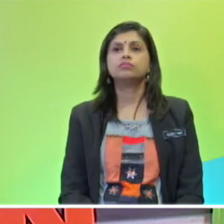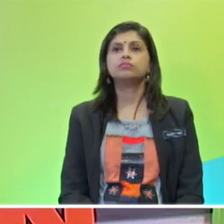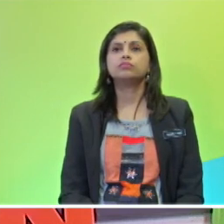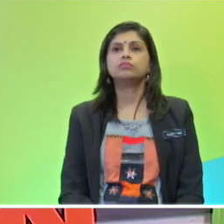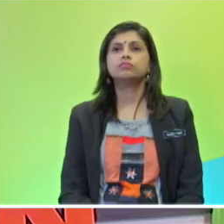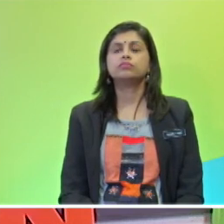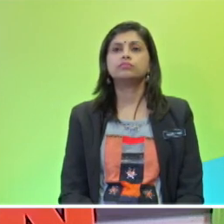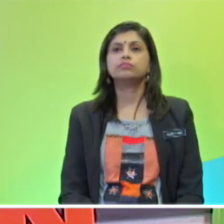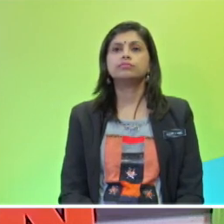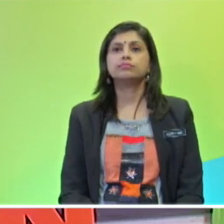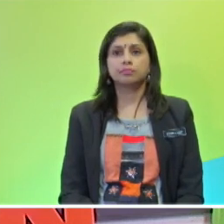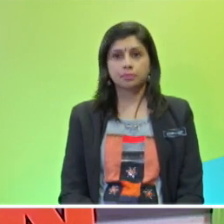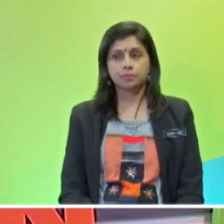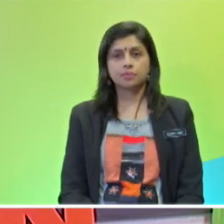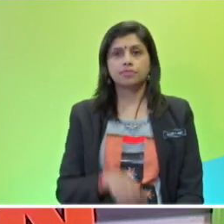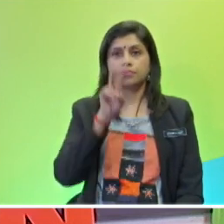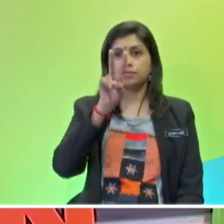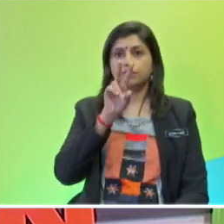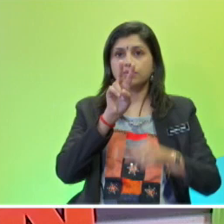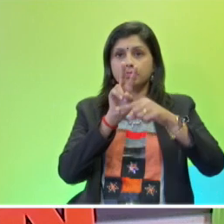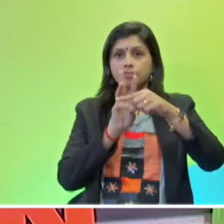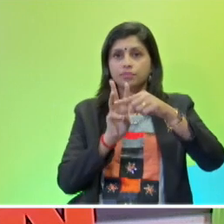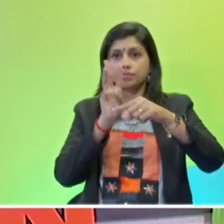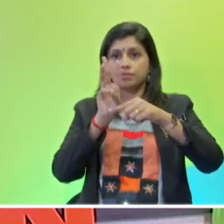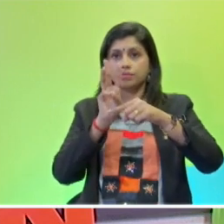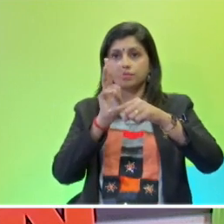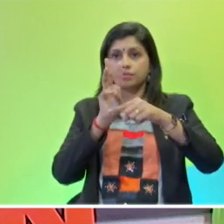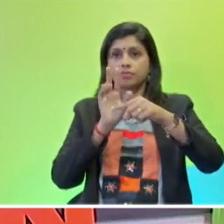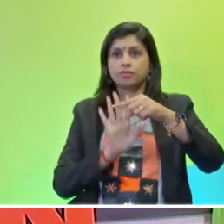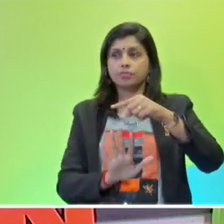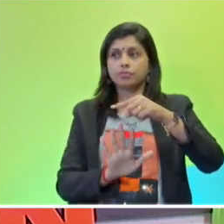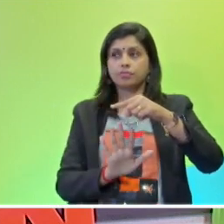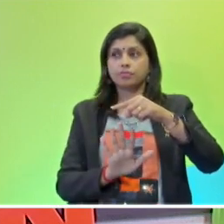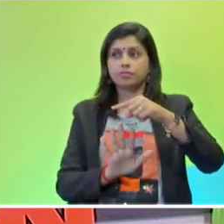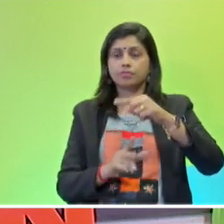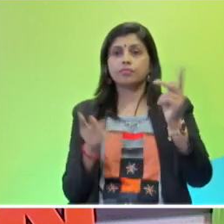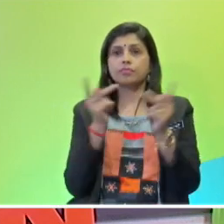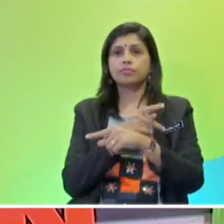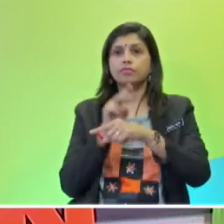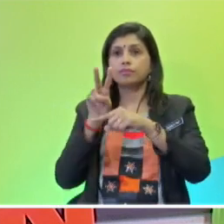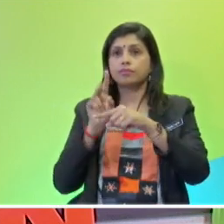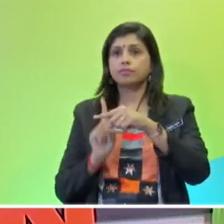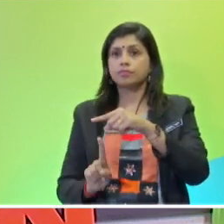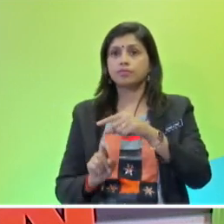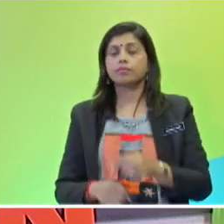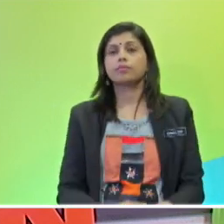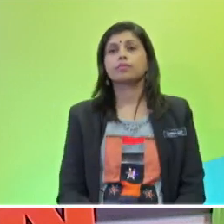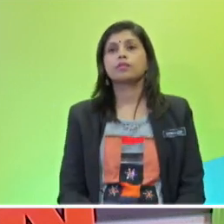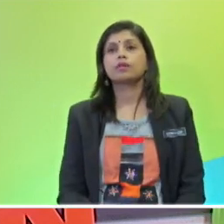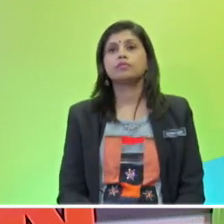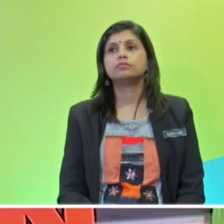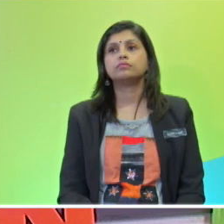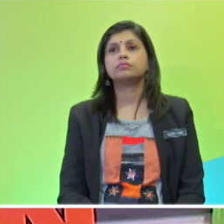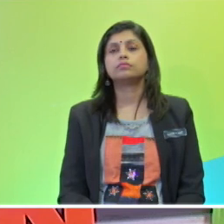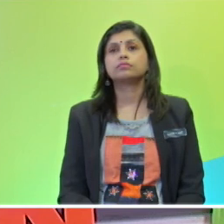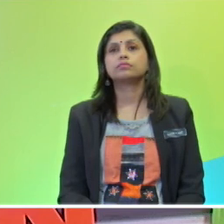5 milliliter times by 2 over 1. Yeah. Okay, you got it? Yes. Okay, it doesn't look complicated, right? No. Okay, so after this, we proceed